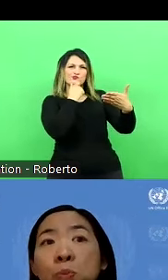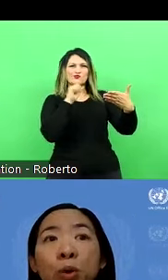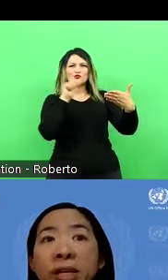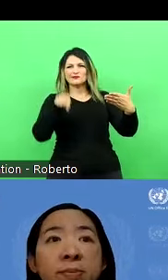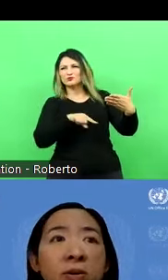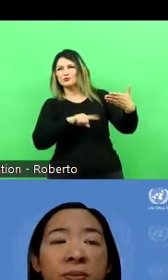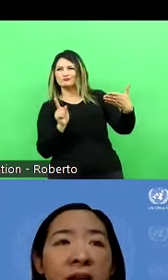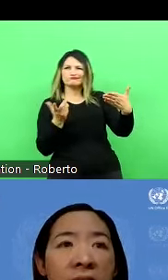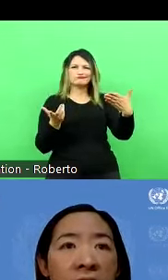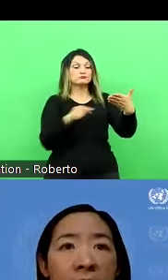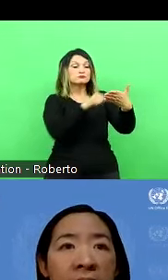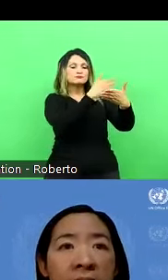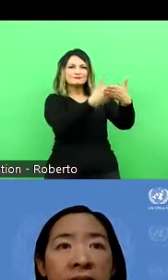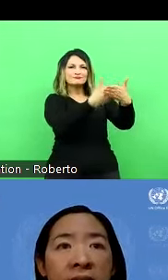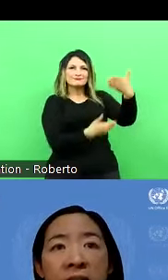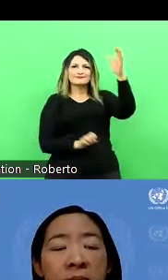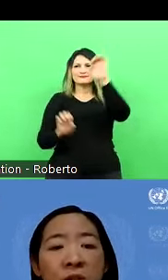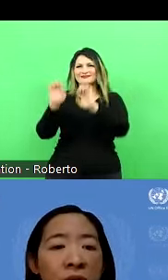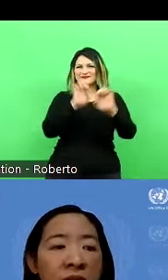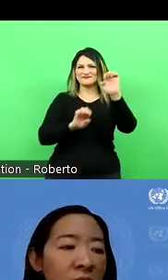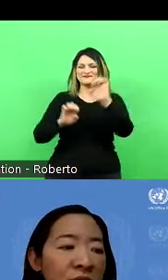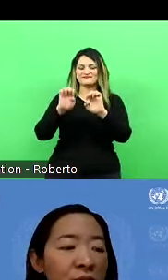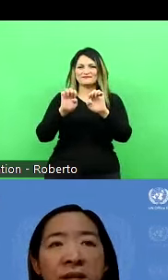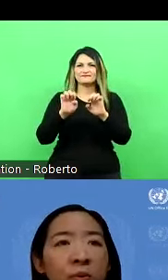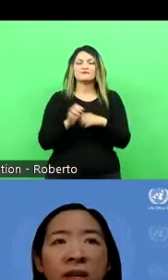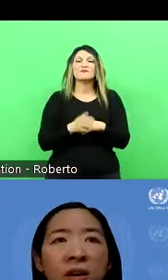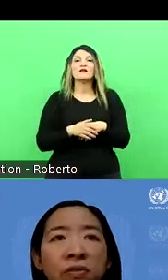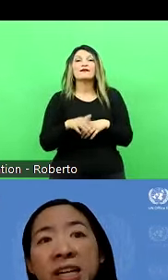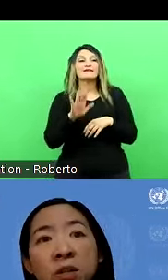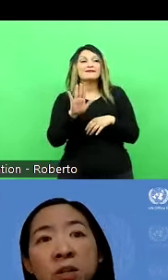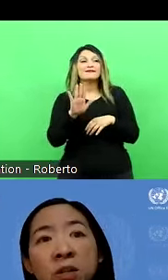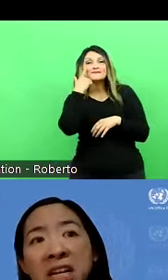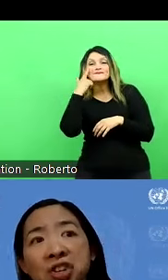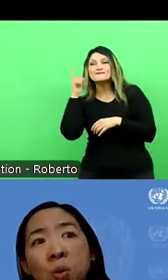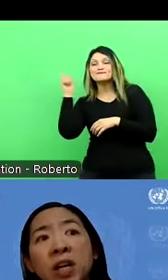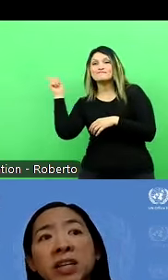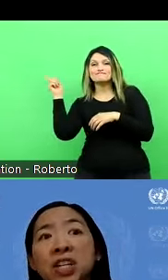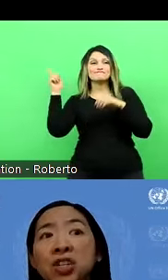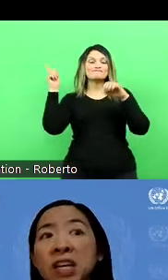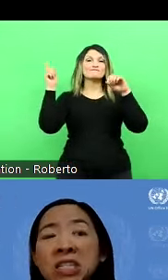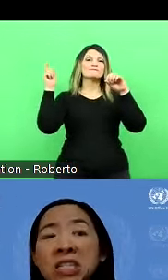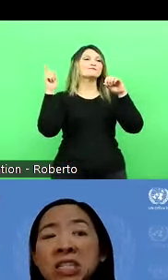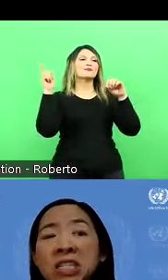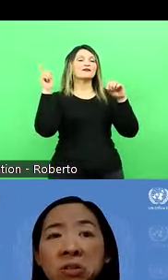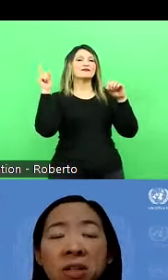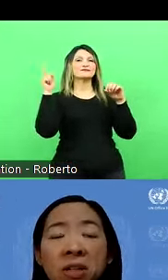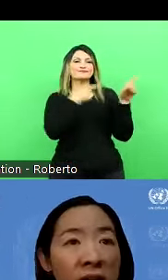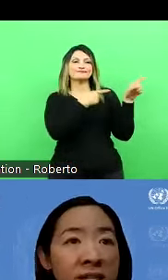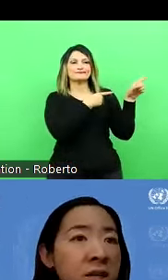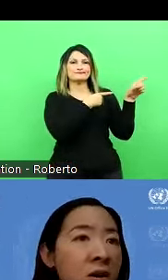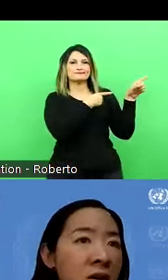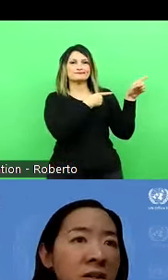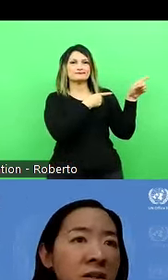It's printable, and it can be used, just reading with a lot of the explanation on what each of the